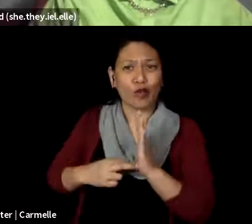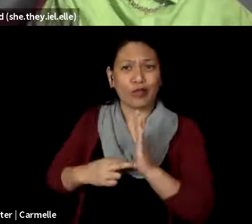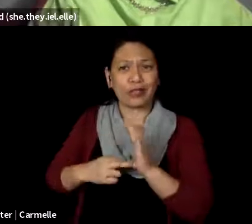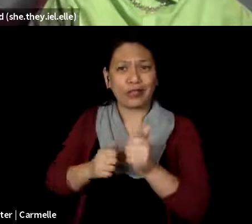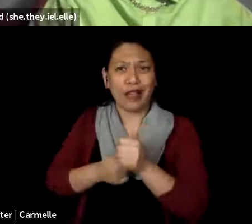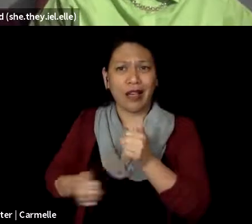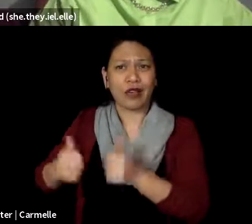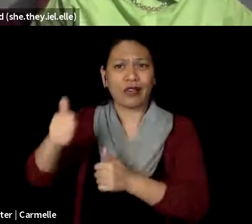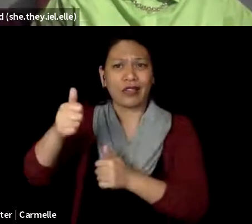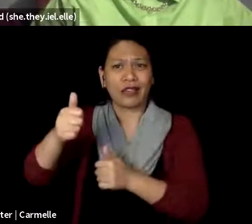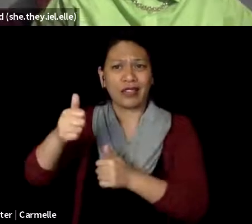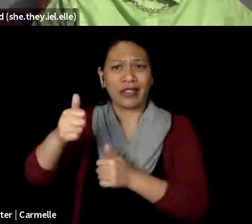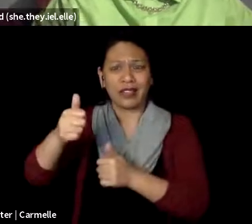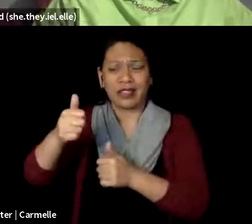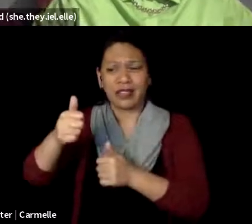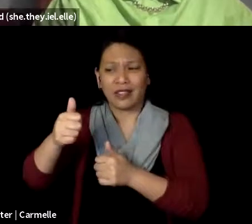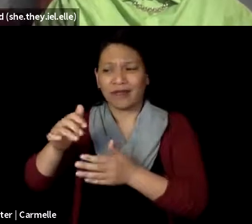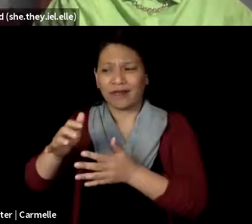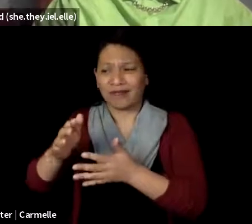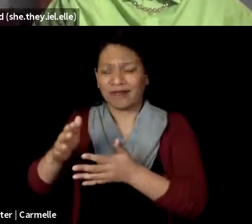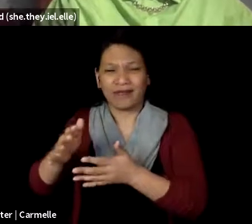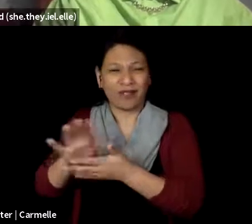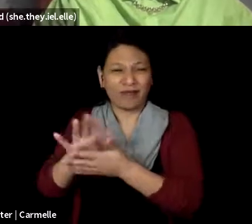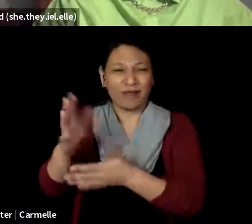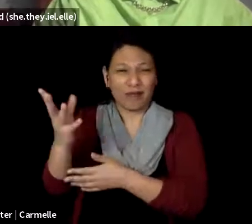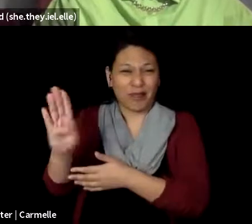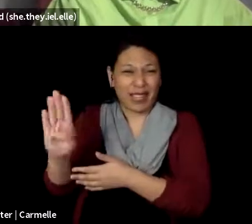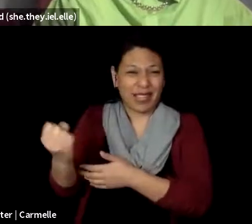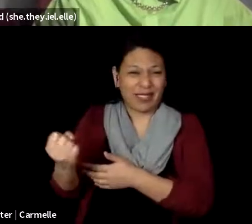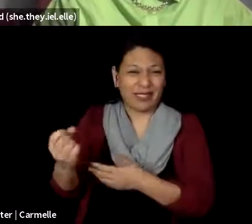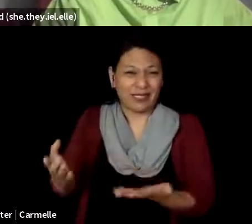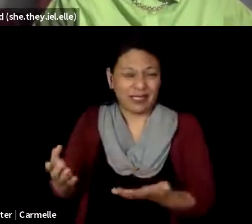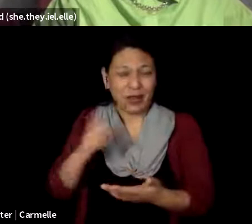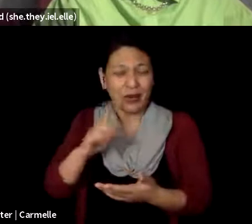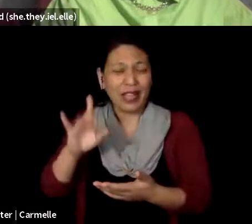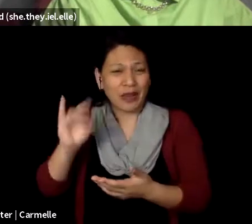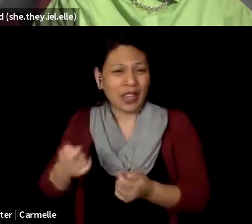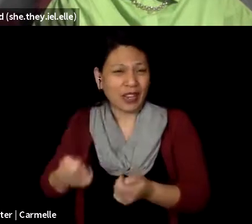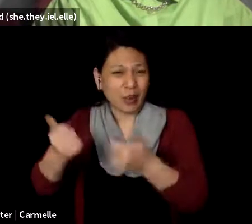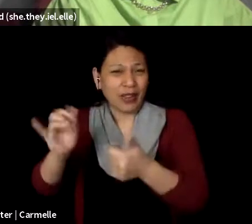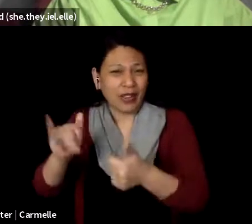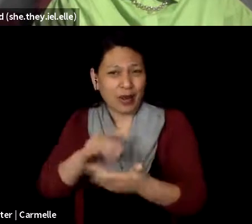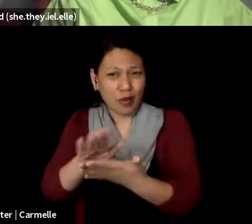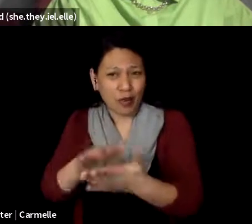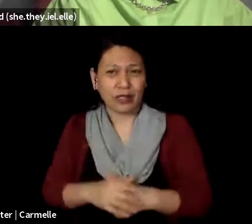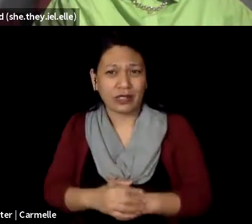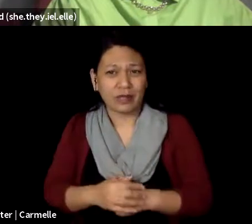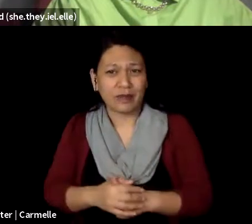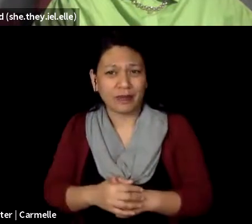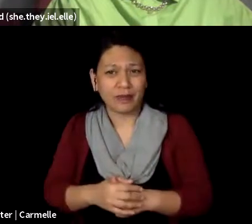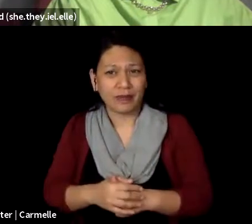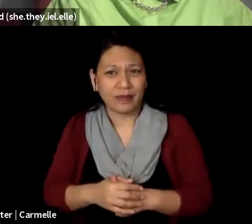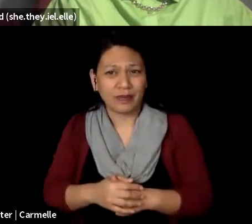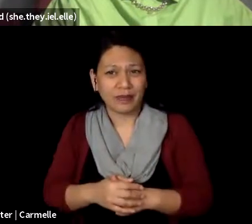hierarchical BS that we can just get rid of, because if we want to